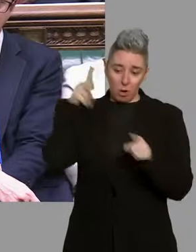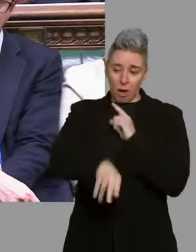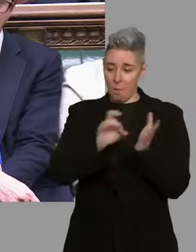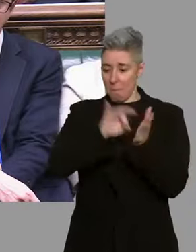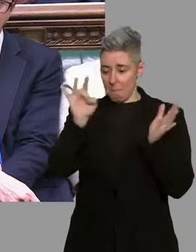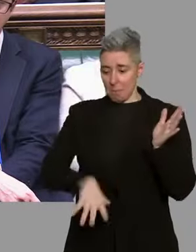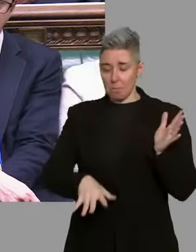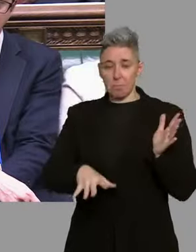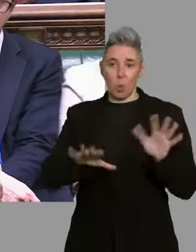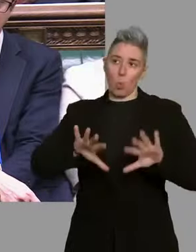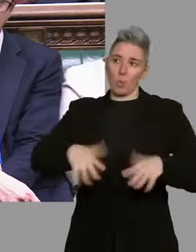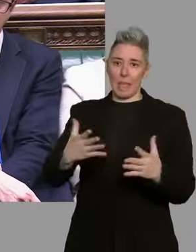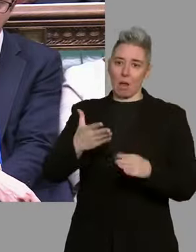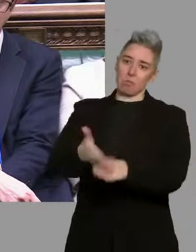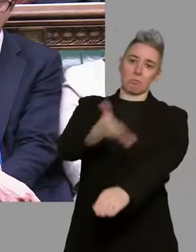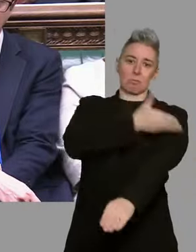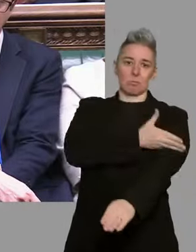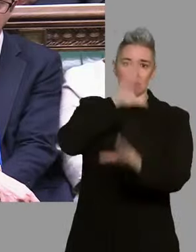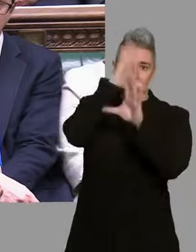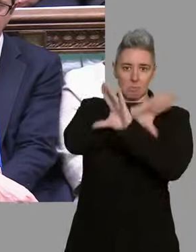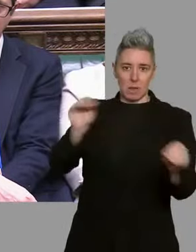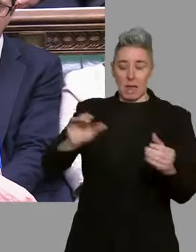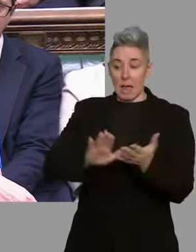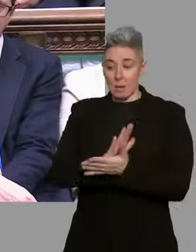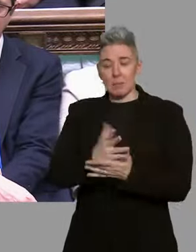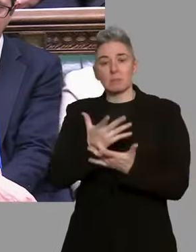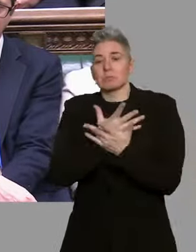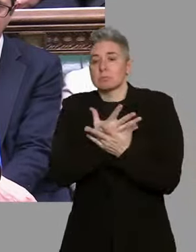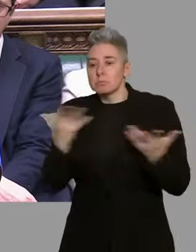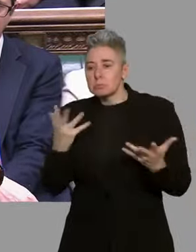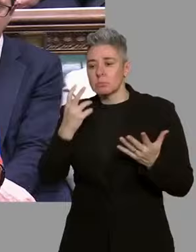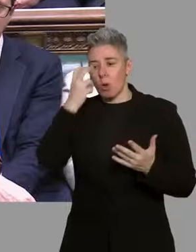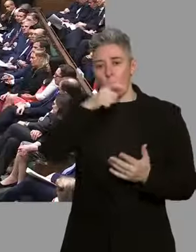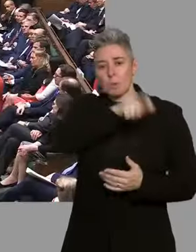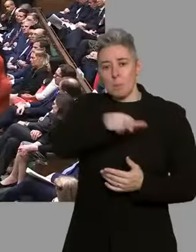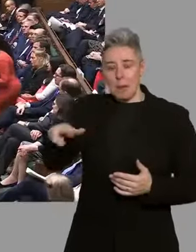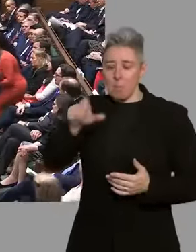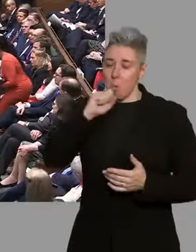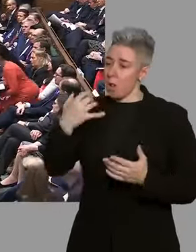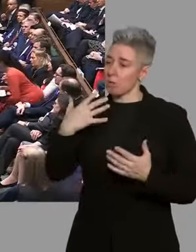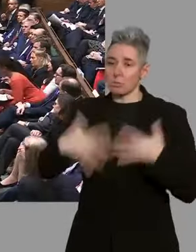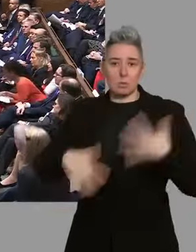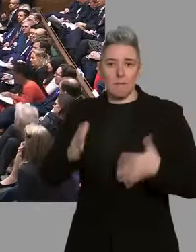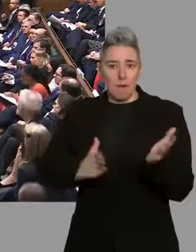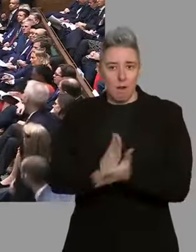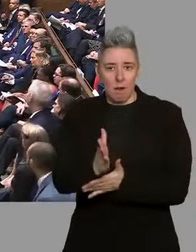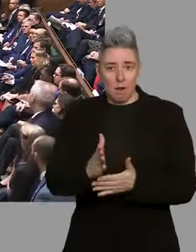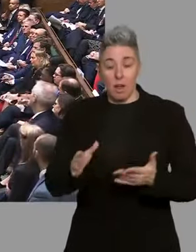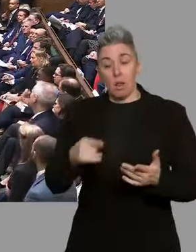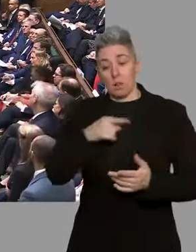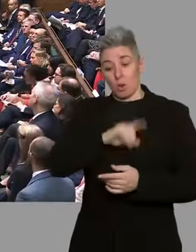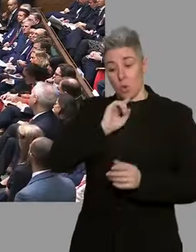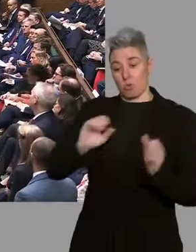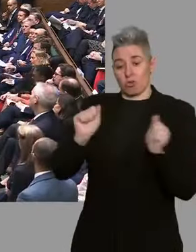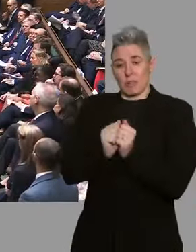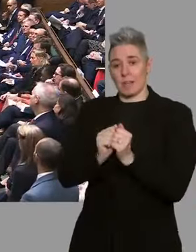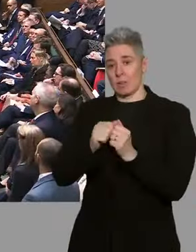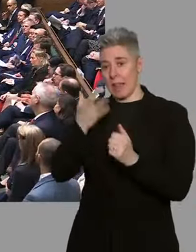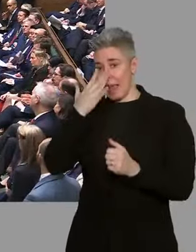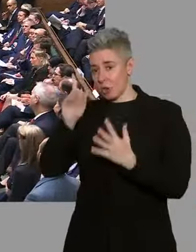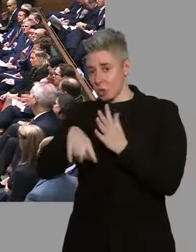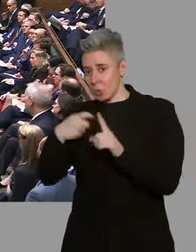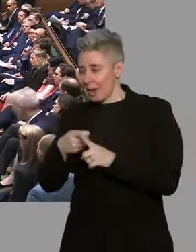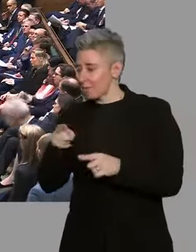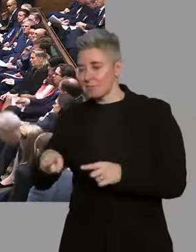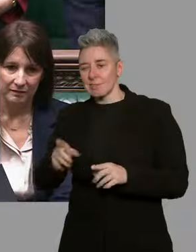agree with Age UK that this is the last thing both pensioners and the NHS need? Mr. Speaker, we've been